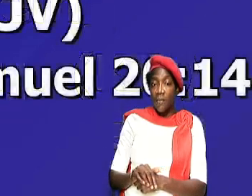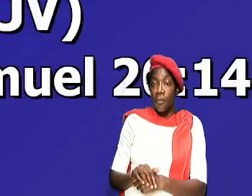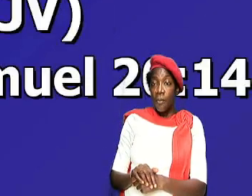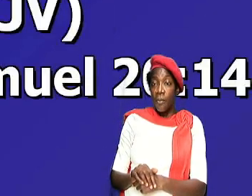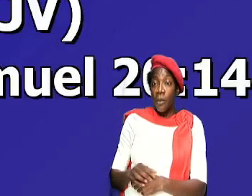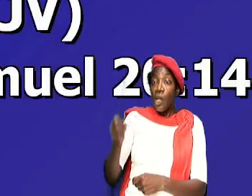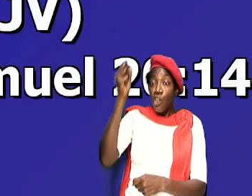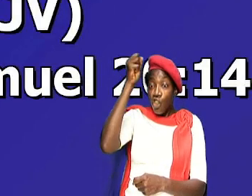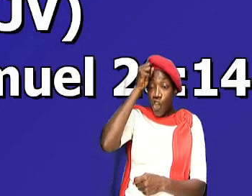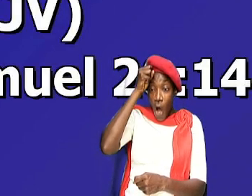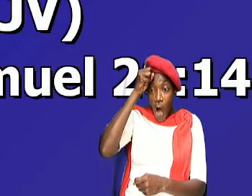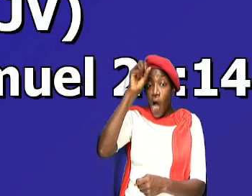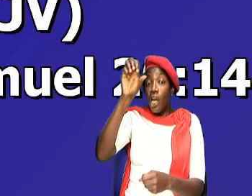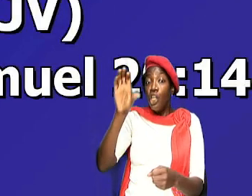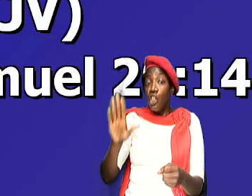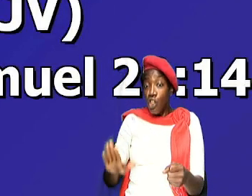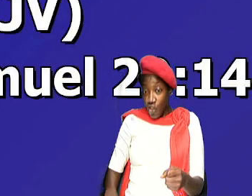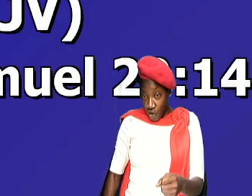he would